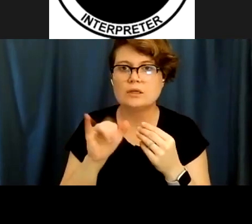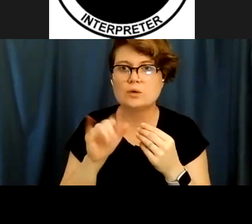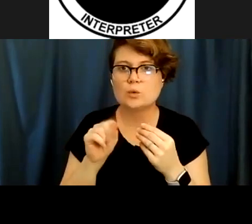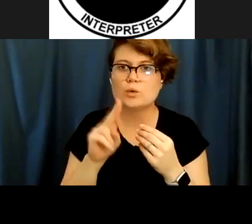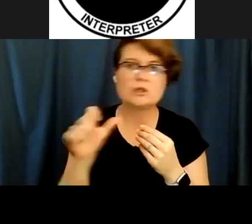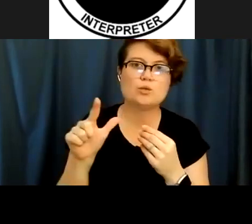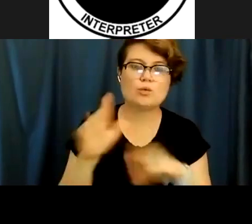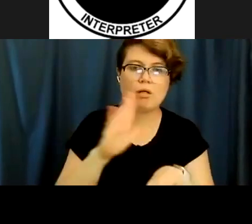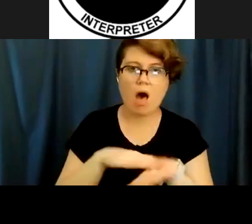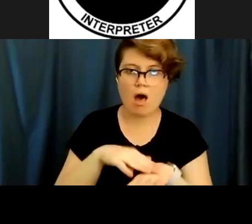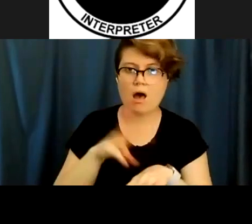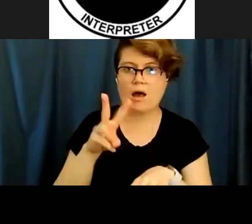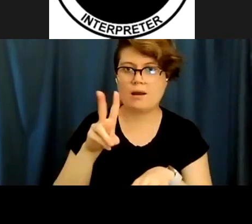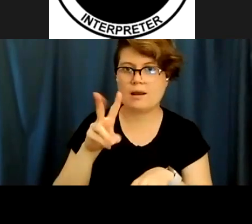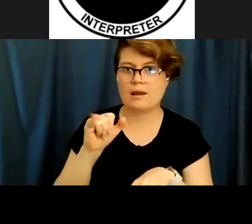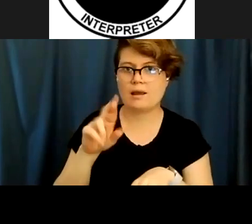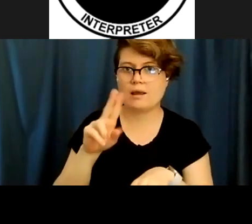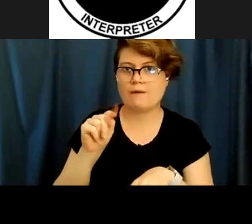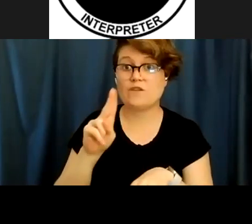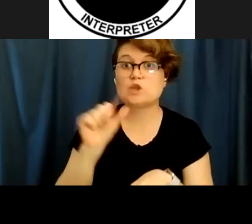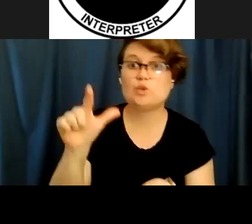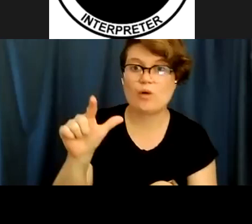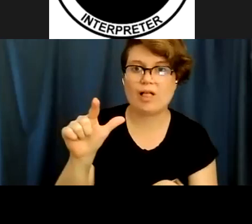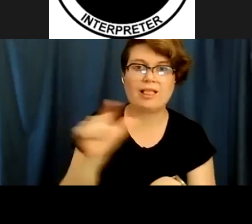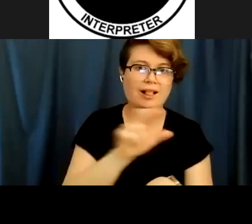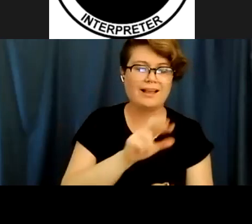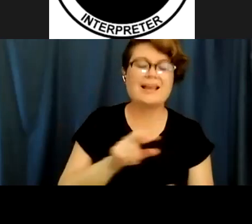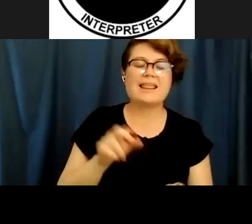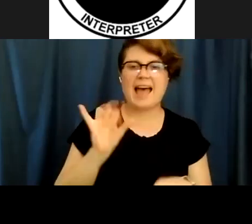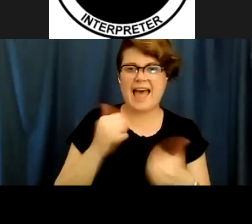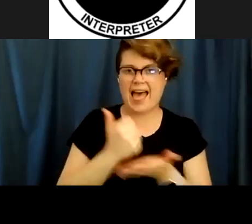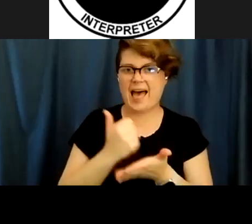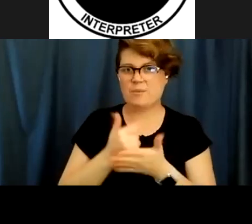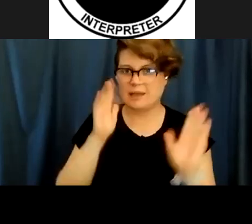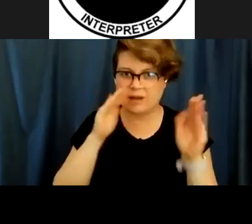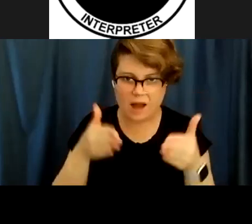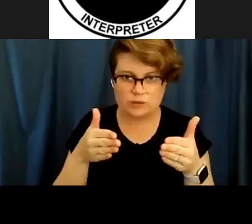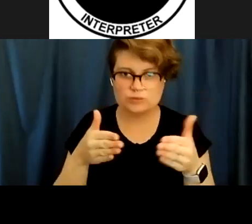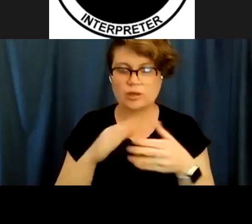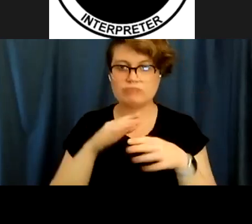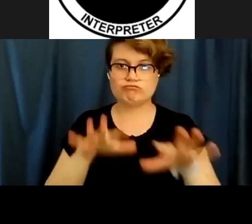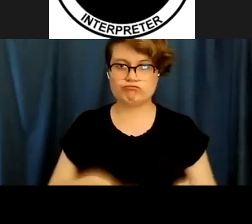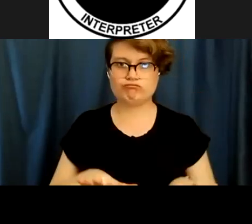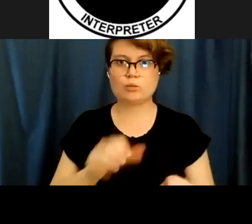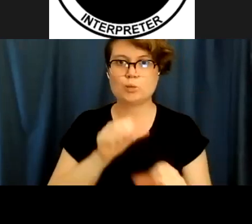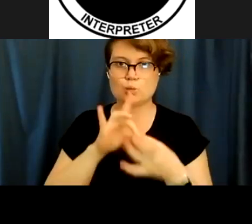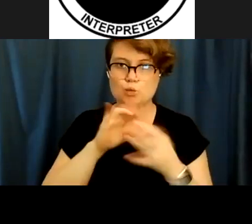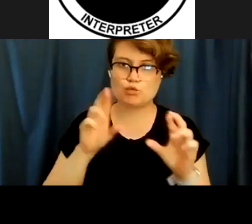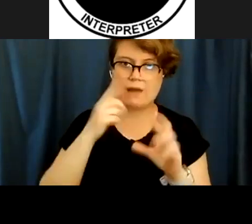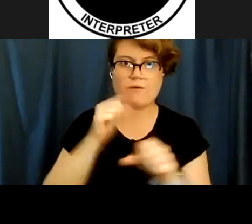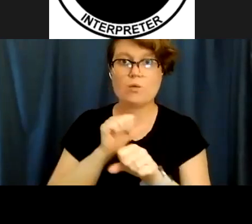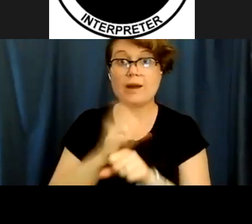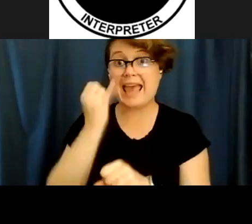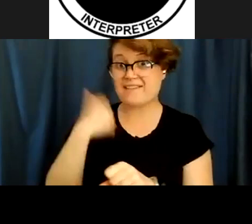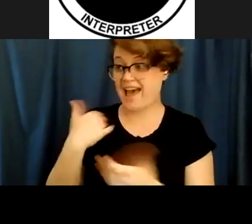virtual platform that allows me to kind of concentrate, settle into work. And if I have a good day and I name a lot of the countries, it's